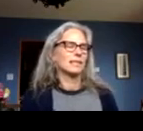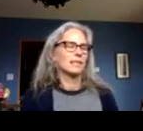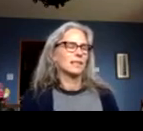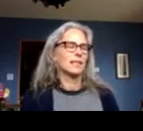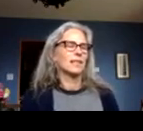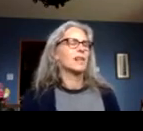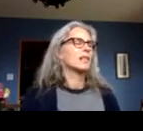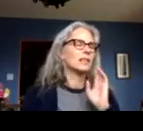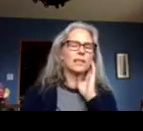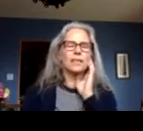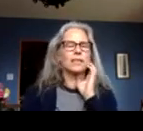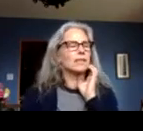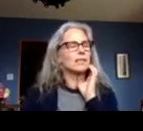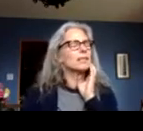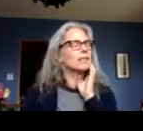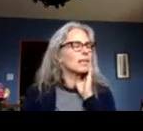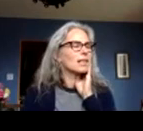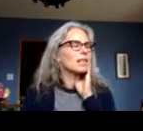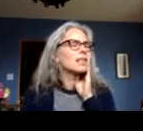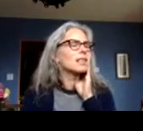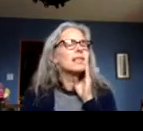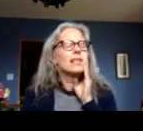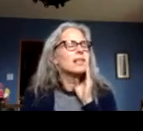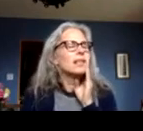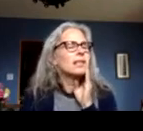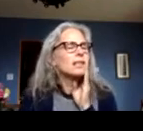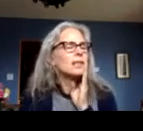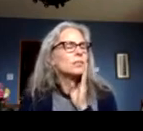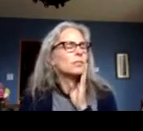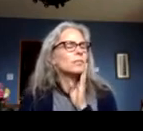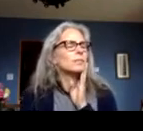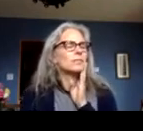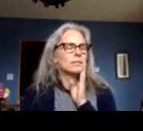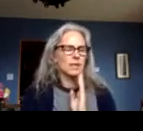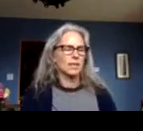know, do to draw on creativity and have students be creative?